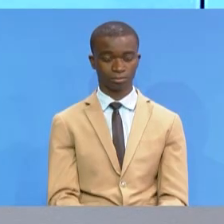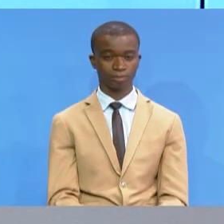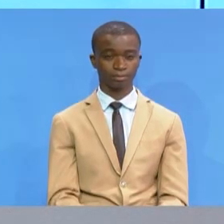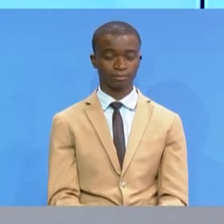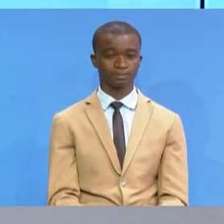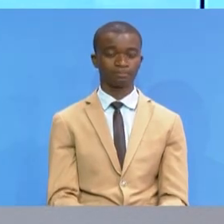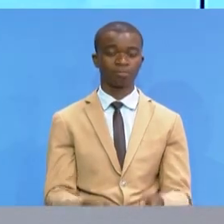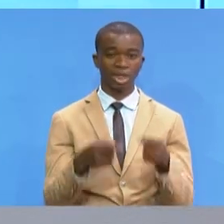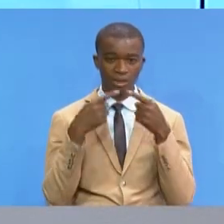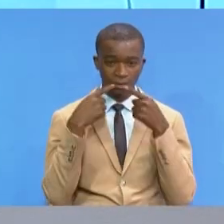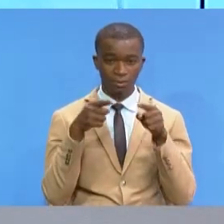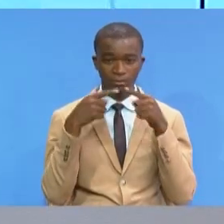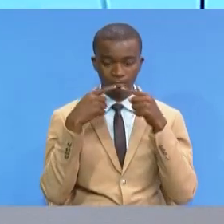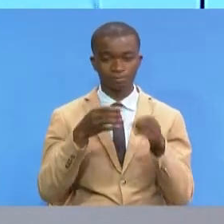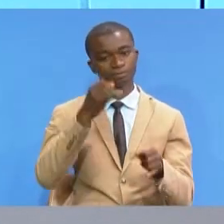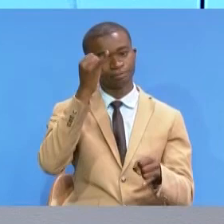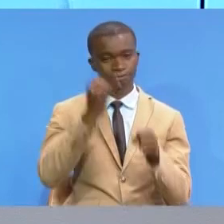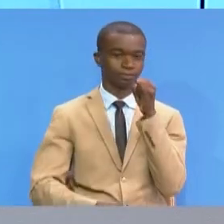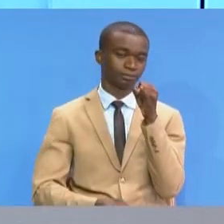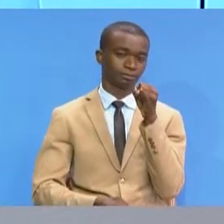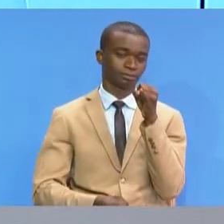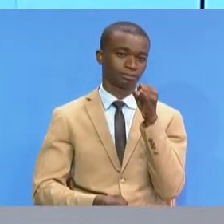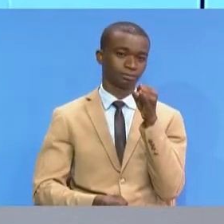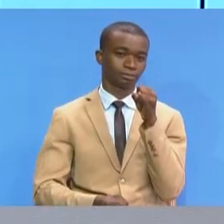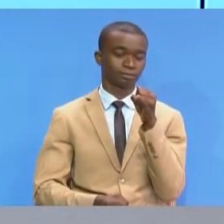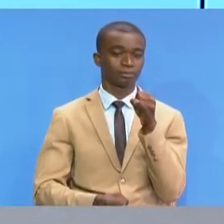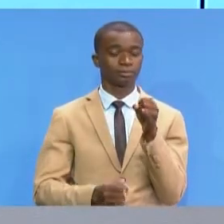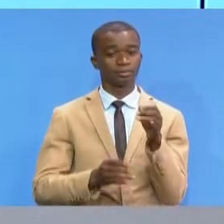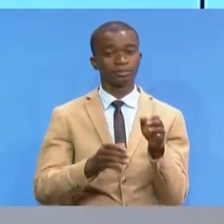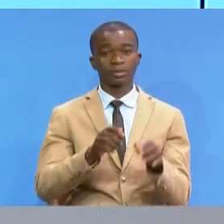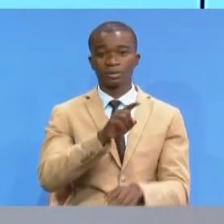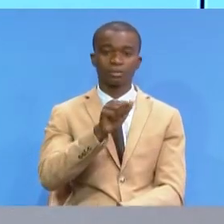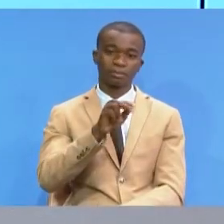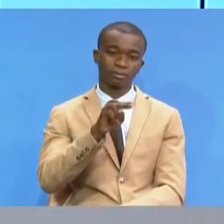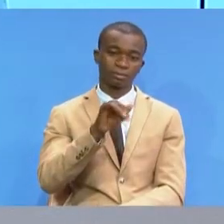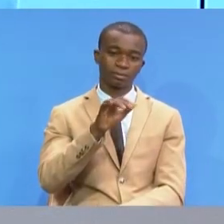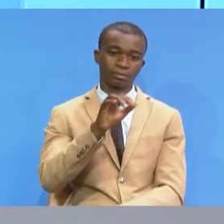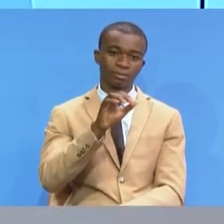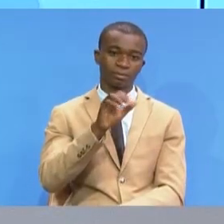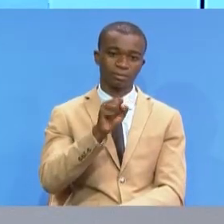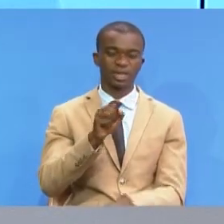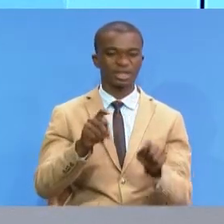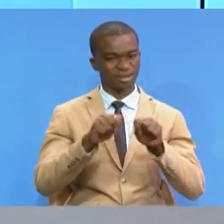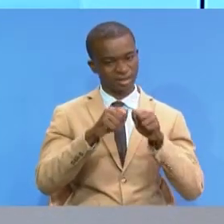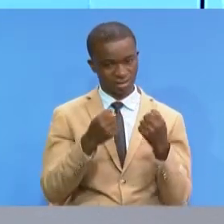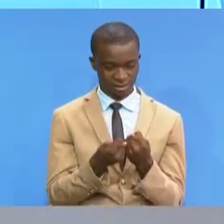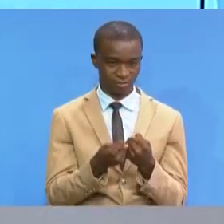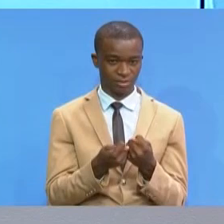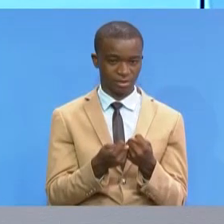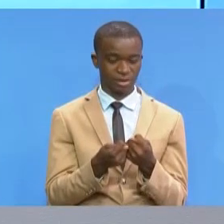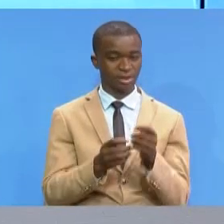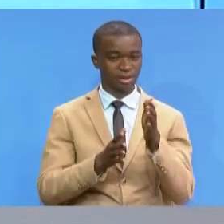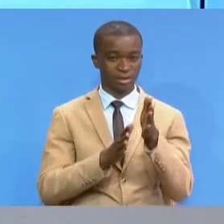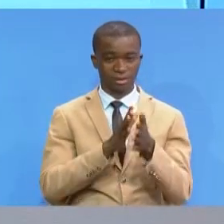On that note, we end the news. On behalf of the entire Zanis production team, not forgetting Joas